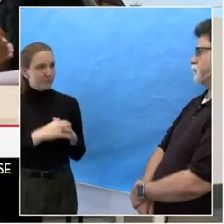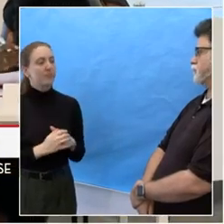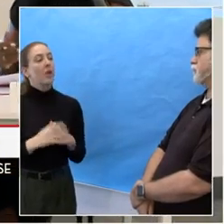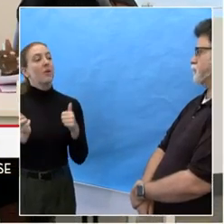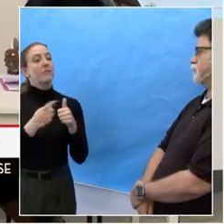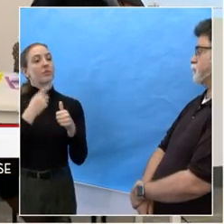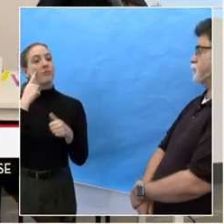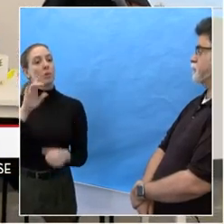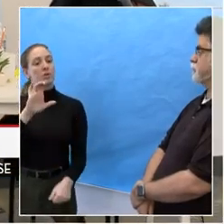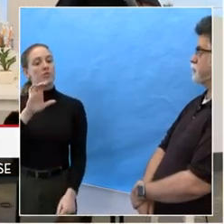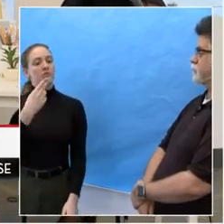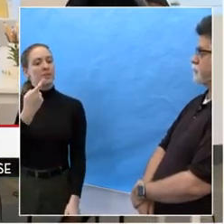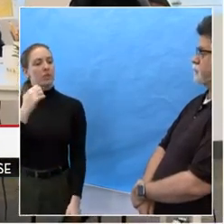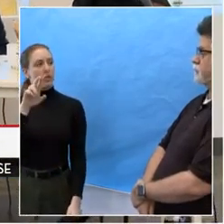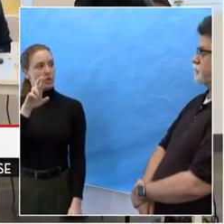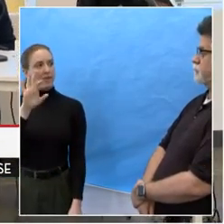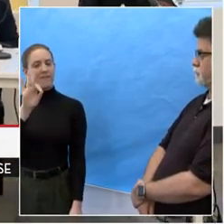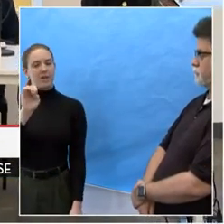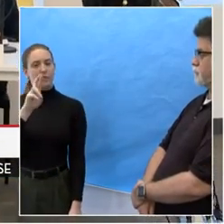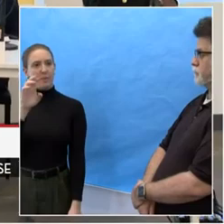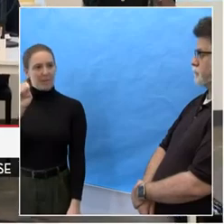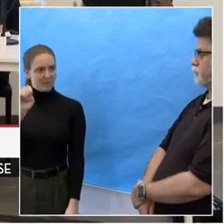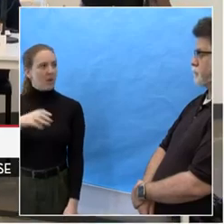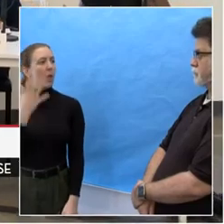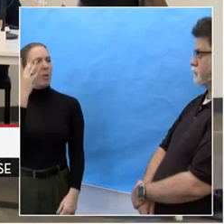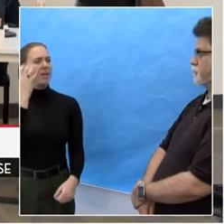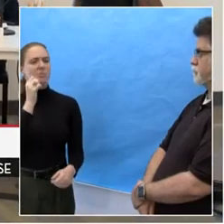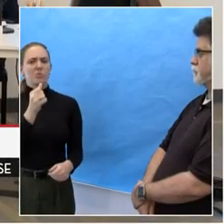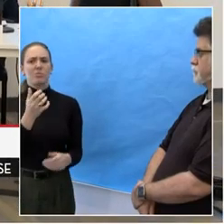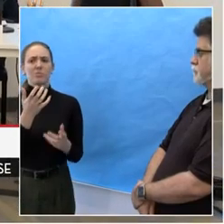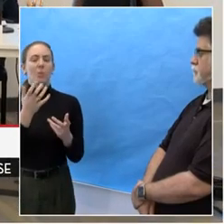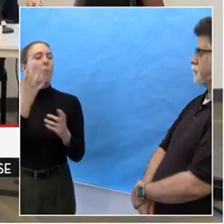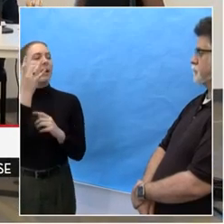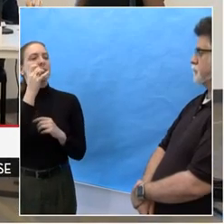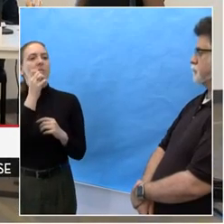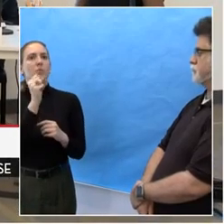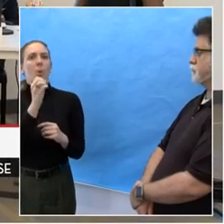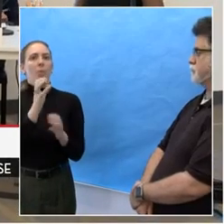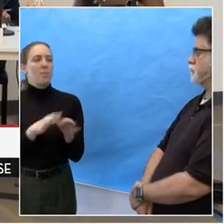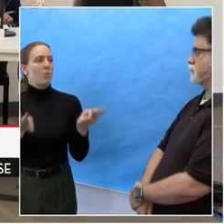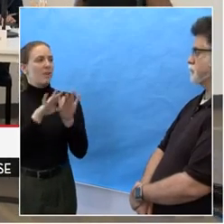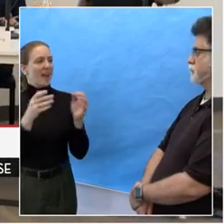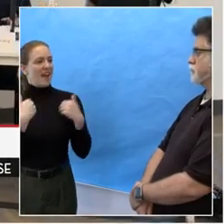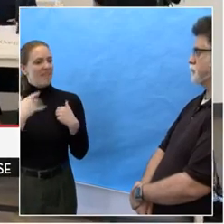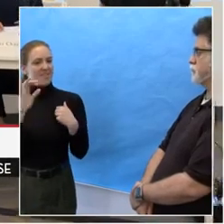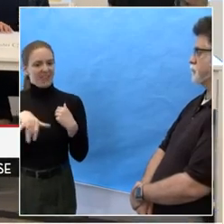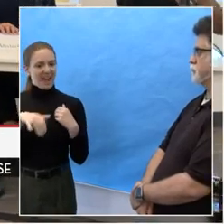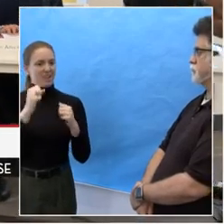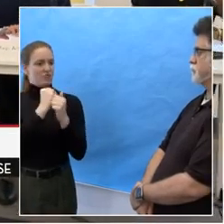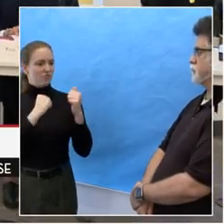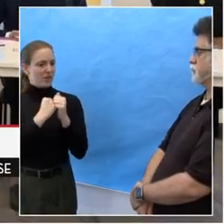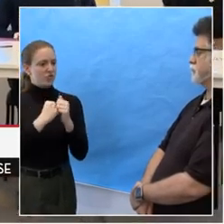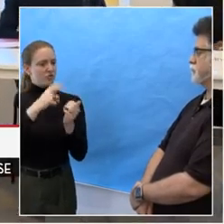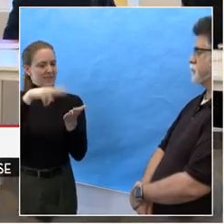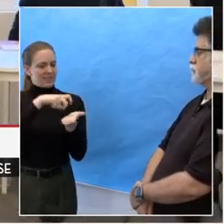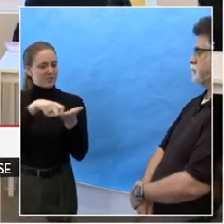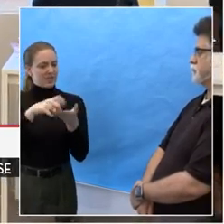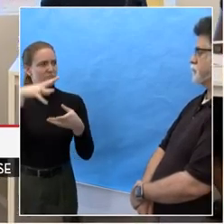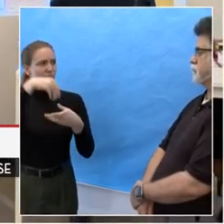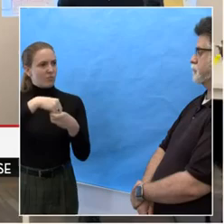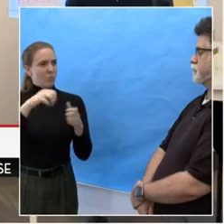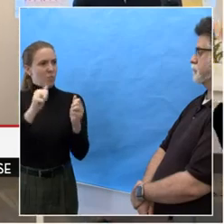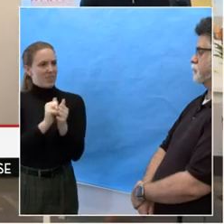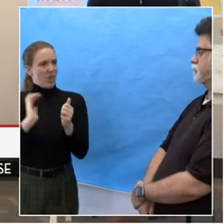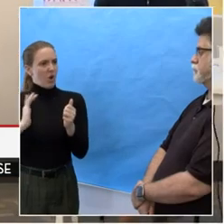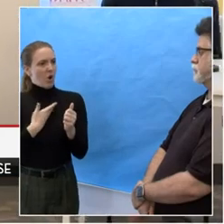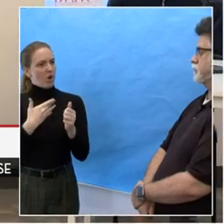include school-based leaders in structured literacy competencies? Thank you for that question. I think it